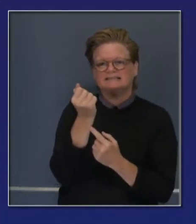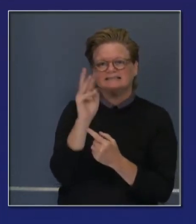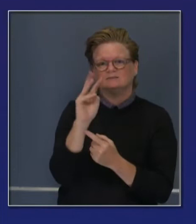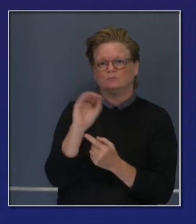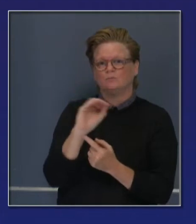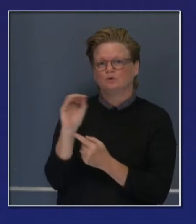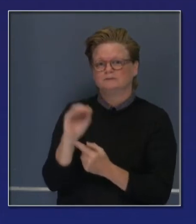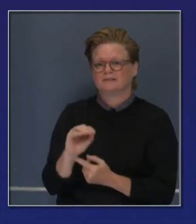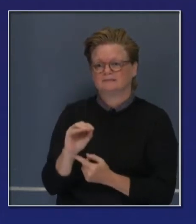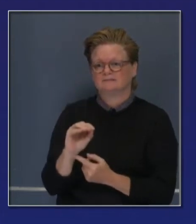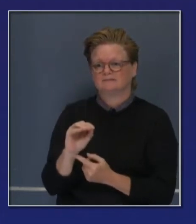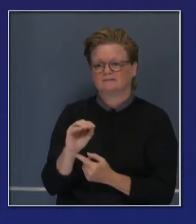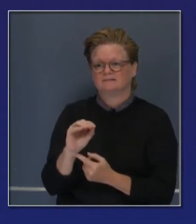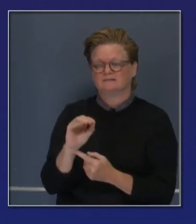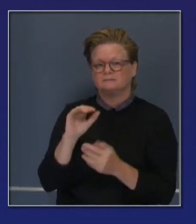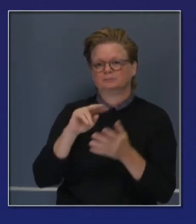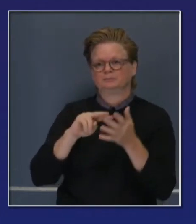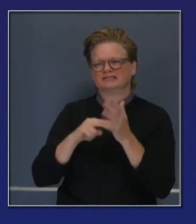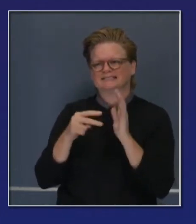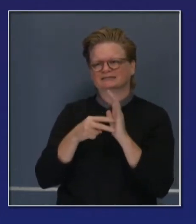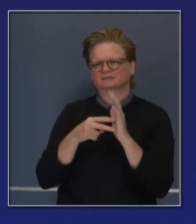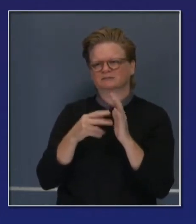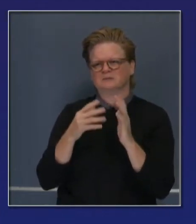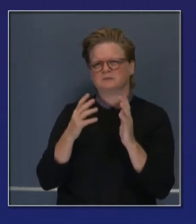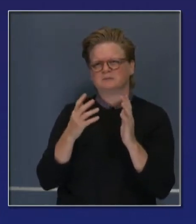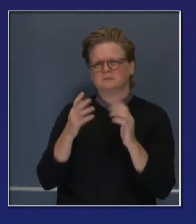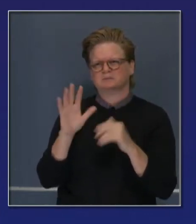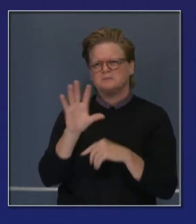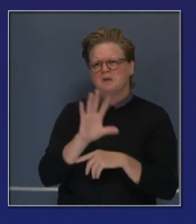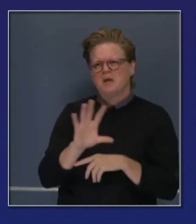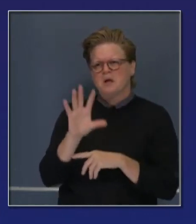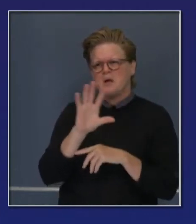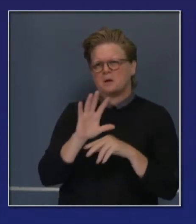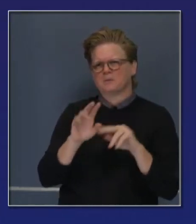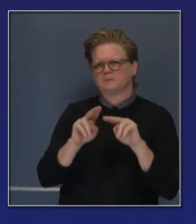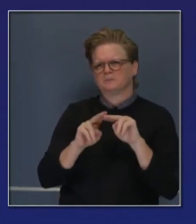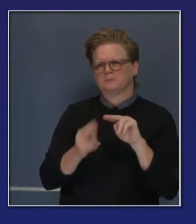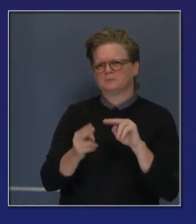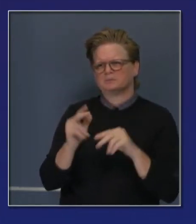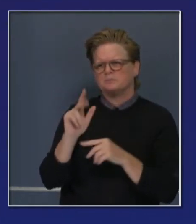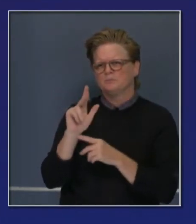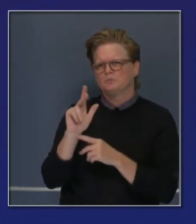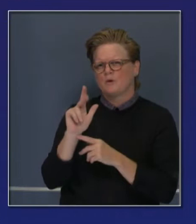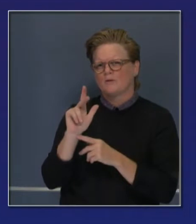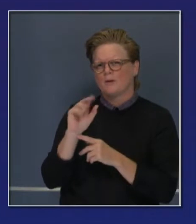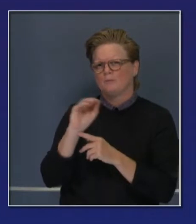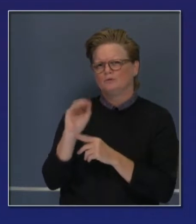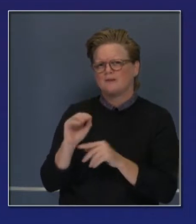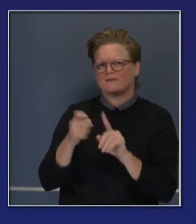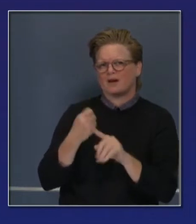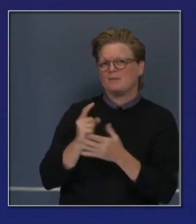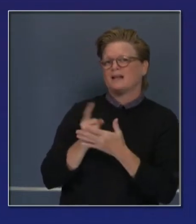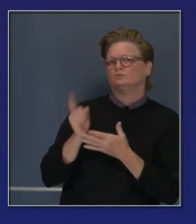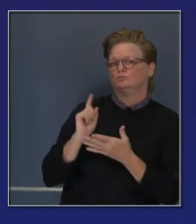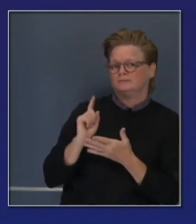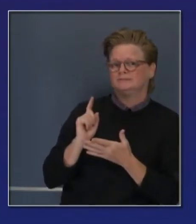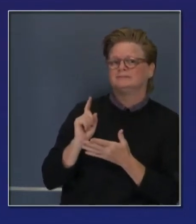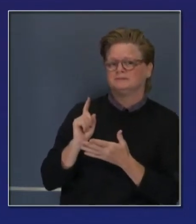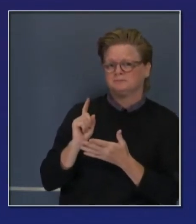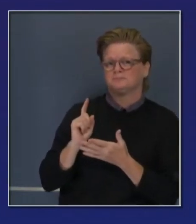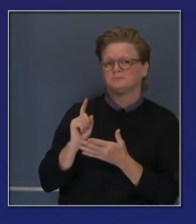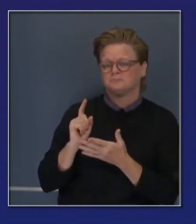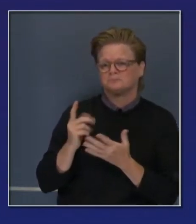about 23% just a few weeks ago. So progress in that space. Always progress, and